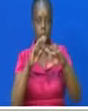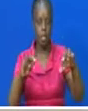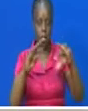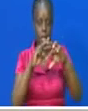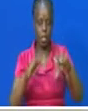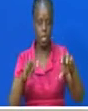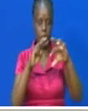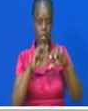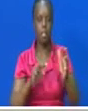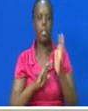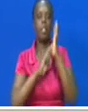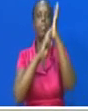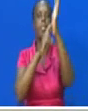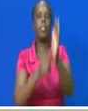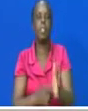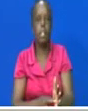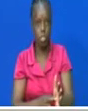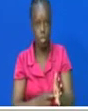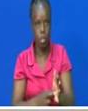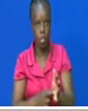analysis and presentation.